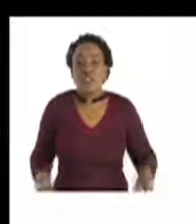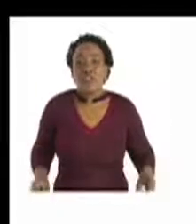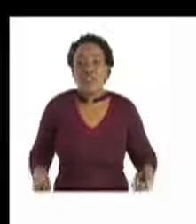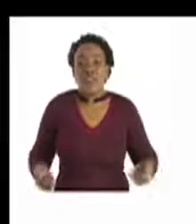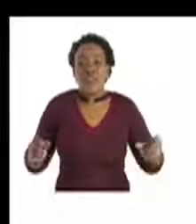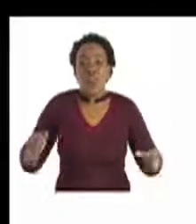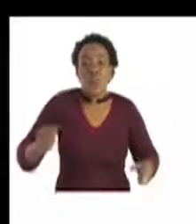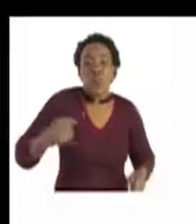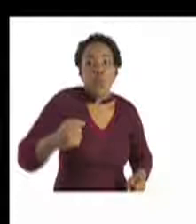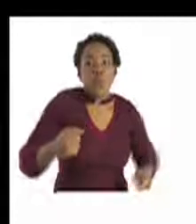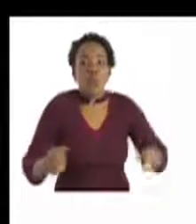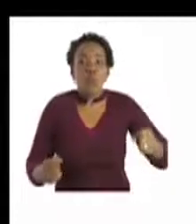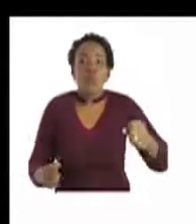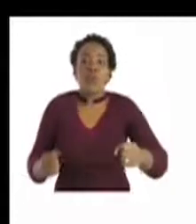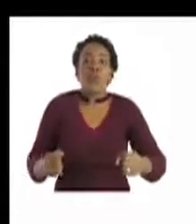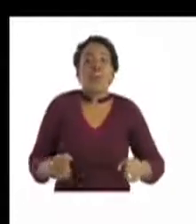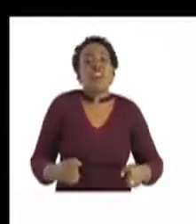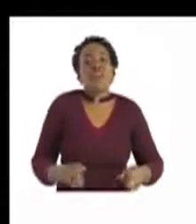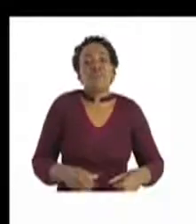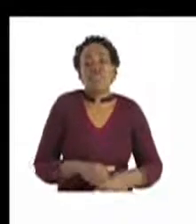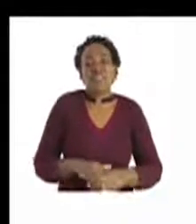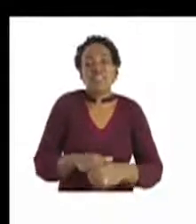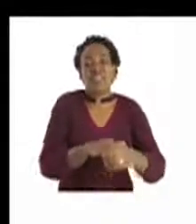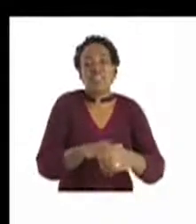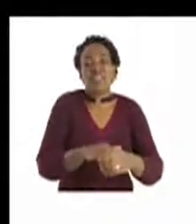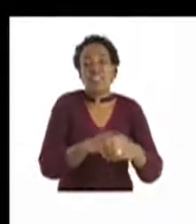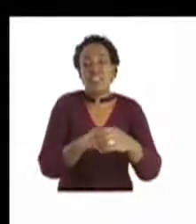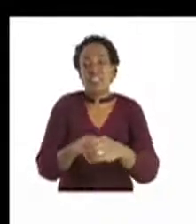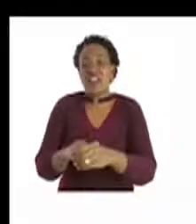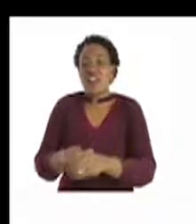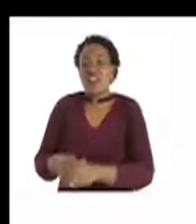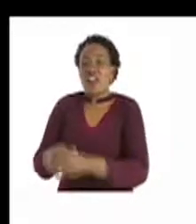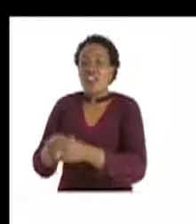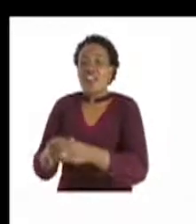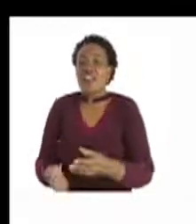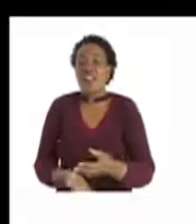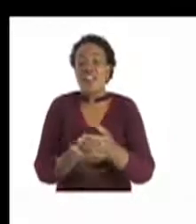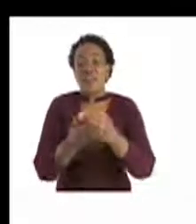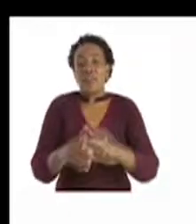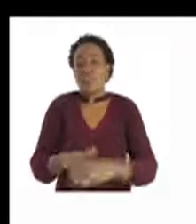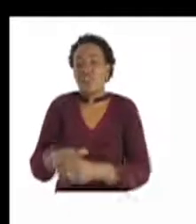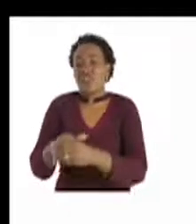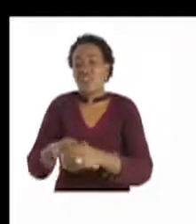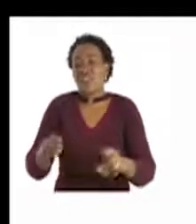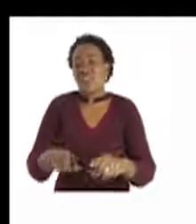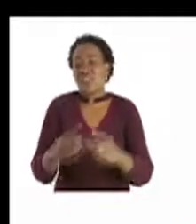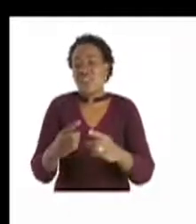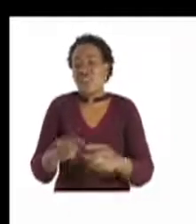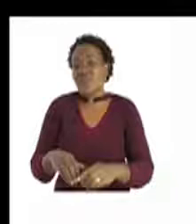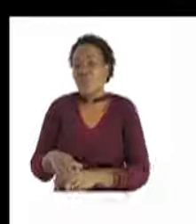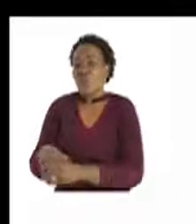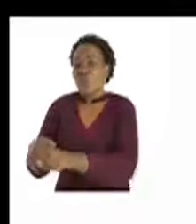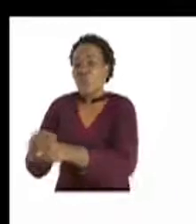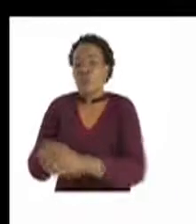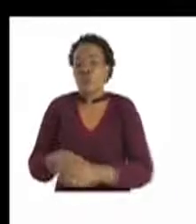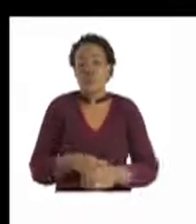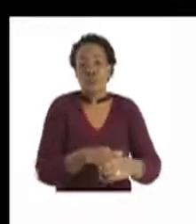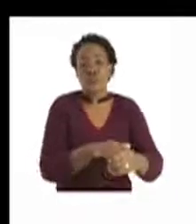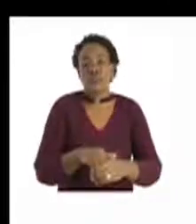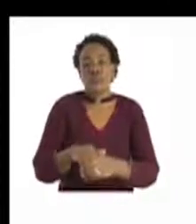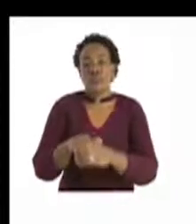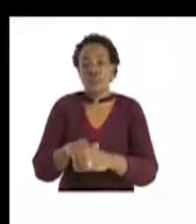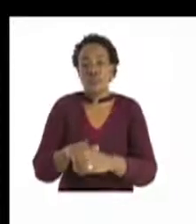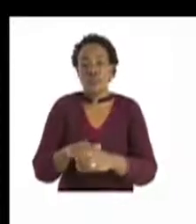trucks help by carrying goods from one place to another. An